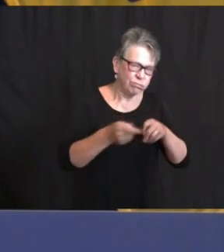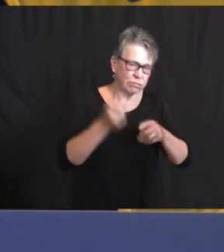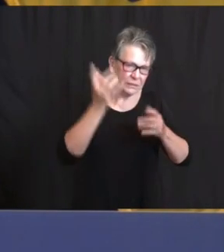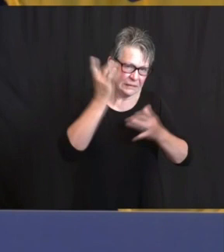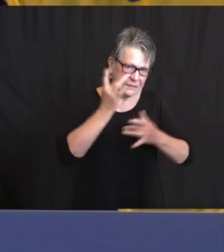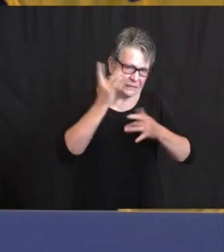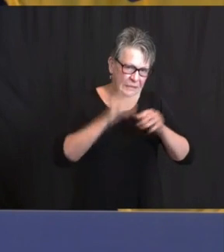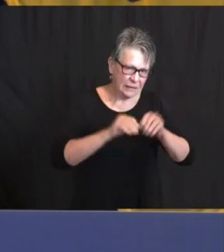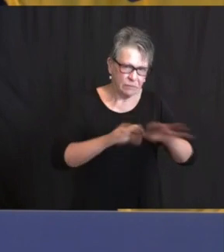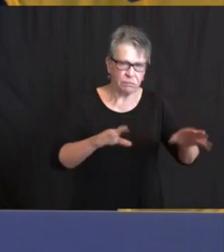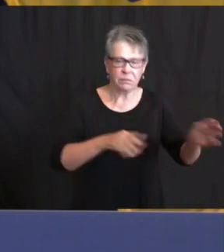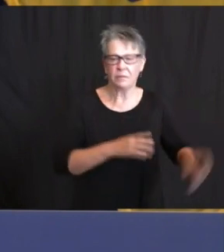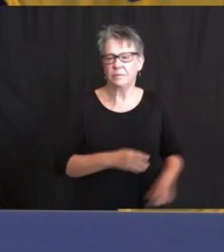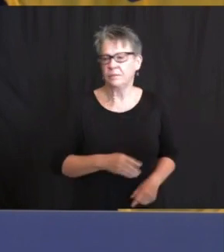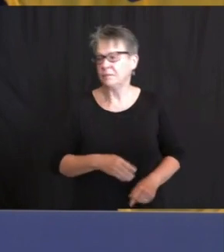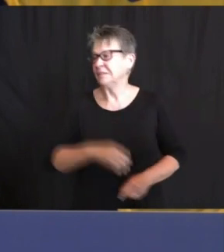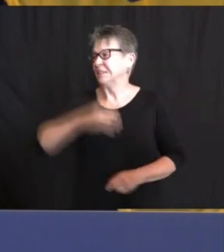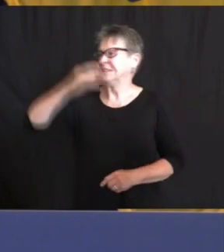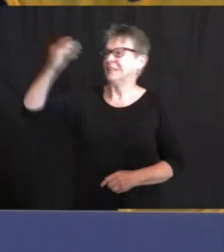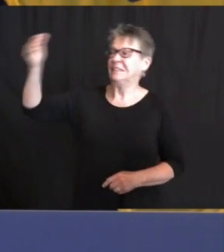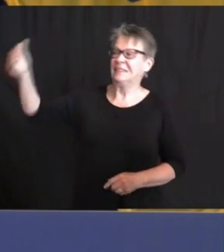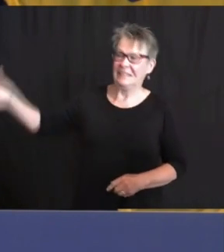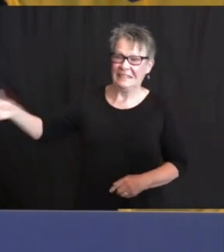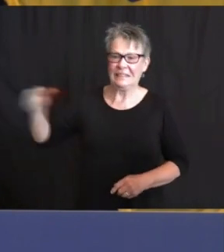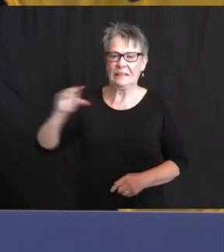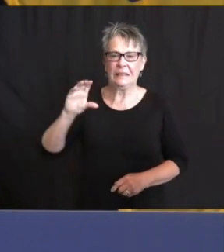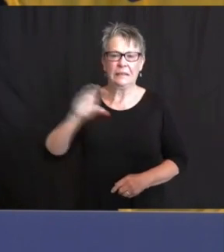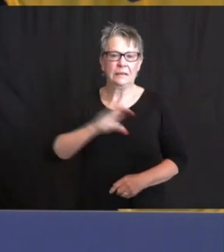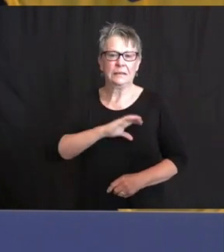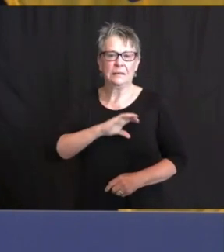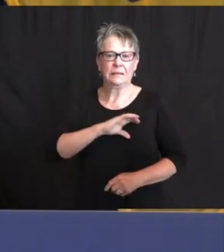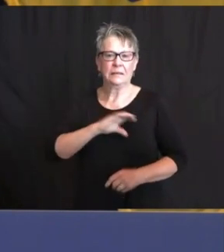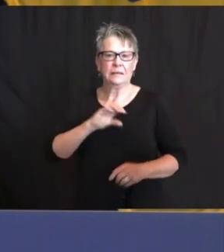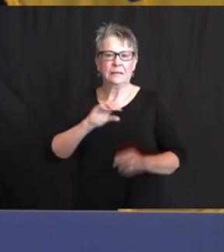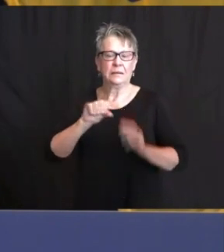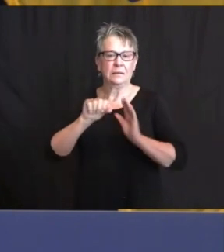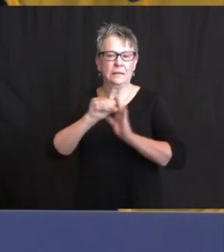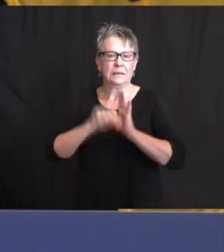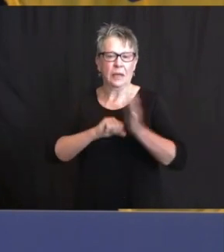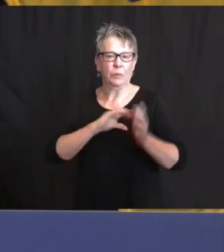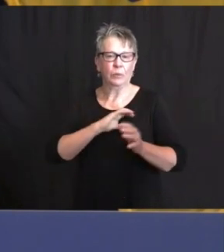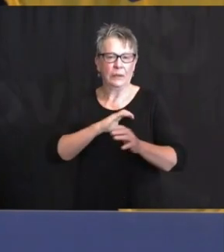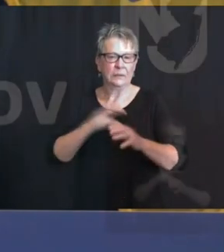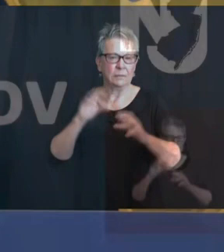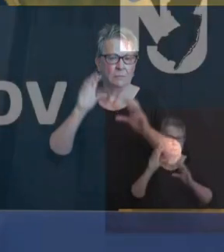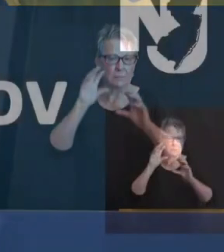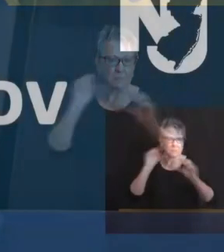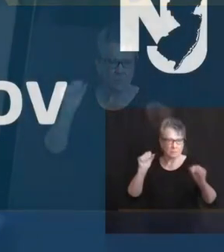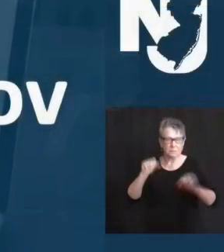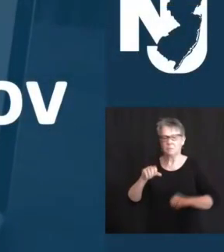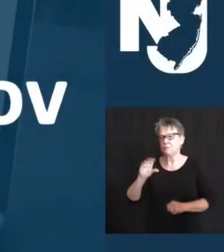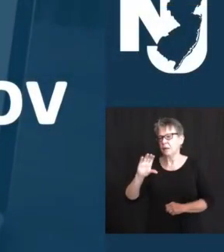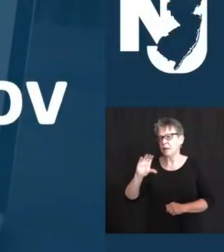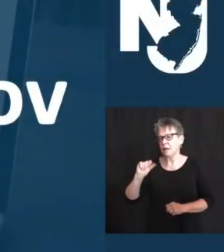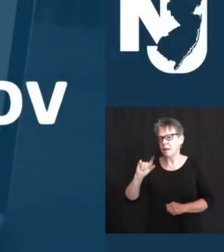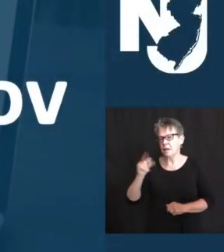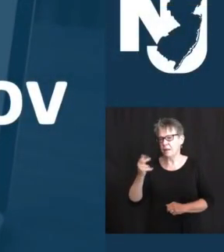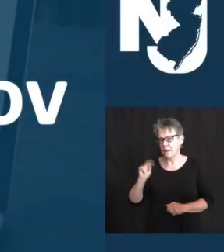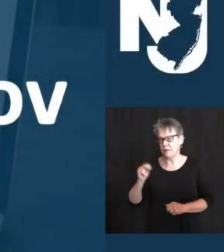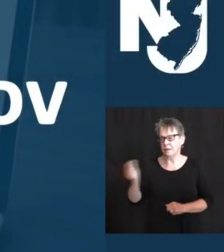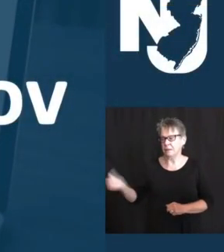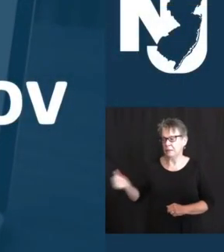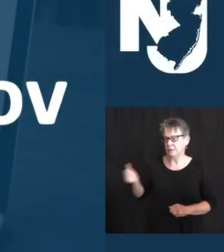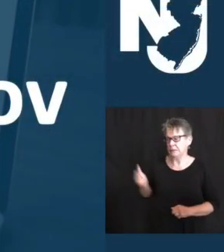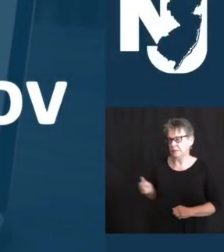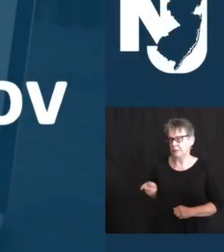To my far left, another guy who needs no introduction, the Superintendent of the State Police, Colonel Pat Callahan. And a real treat, we are